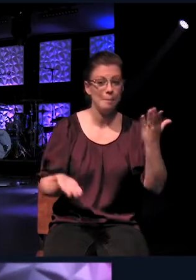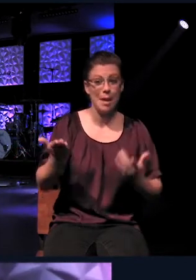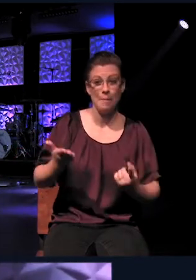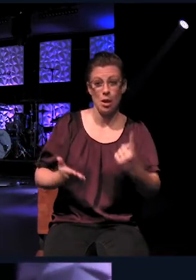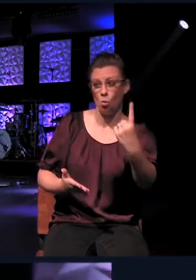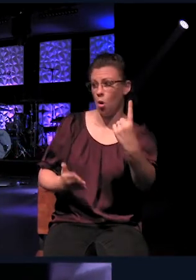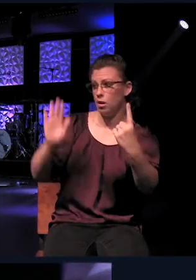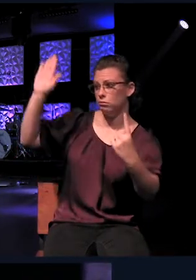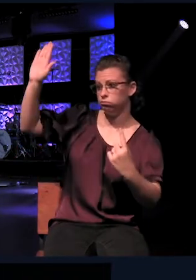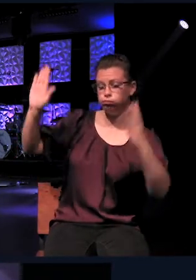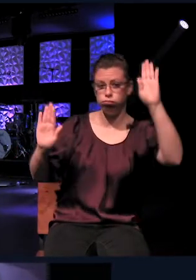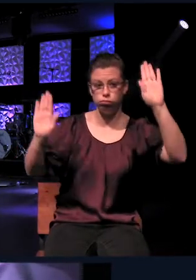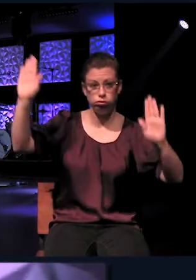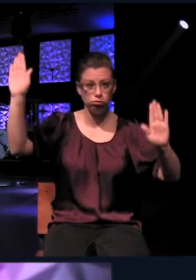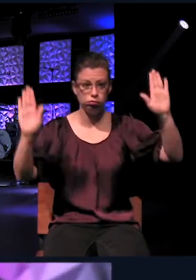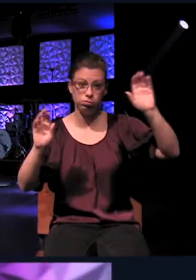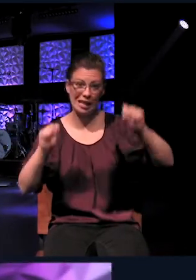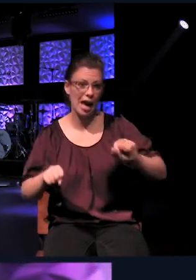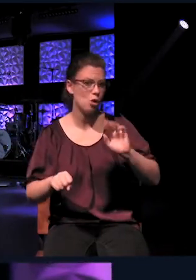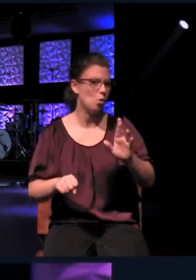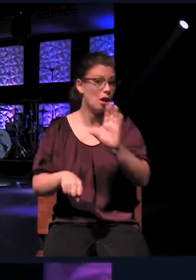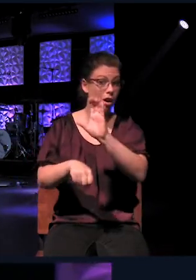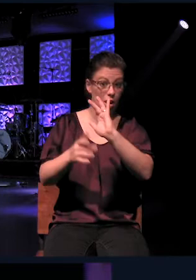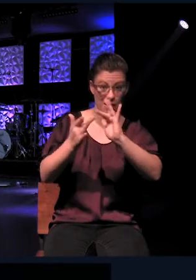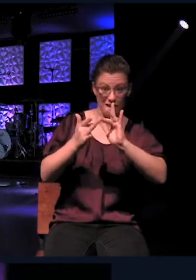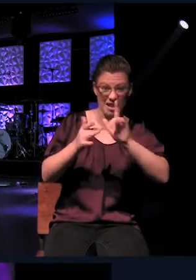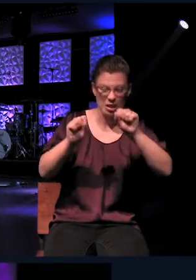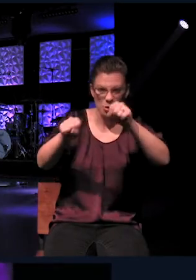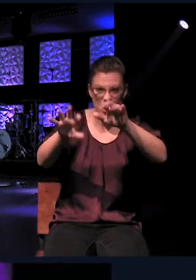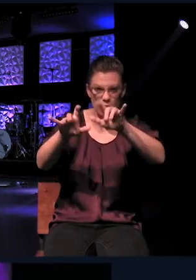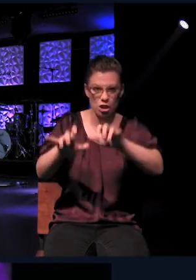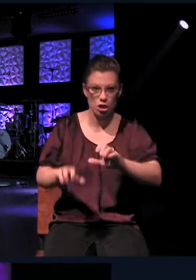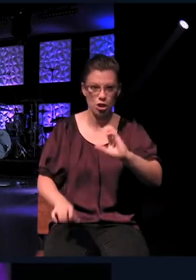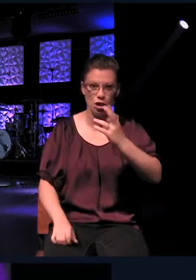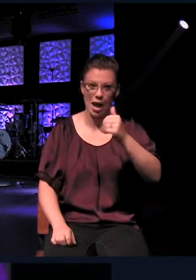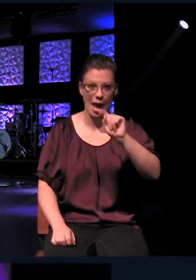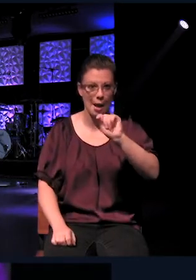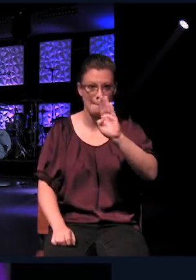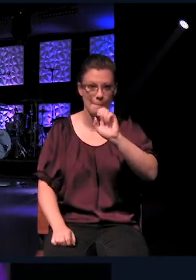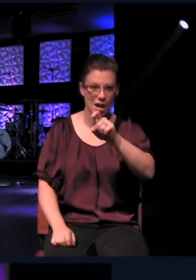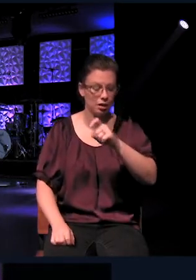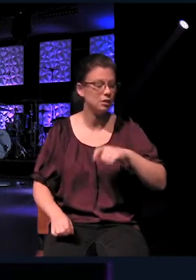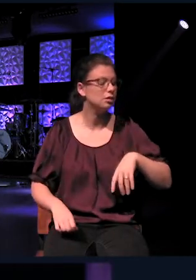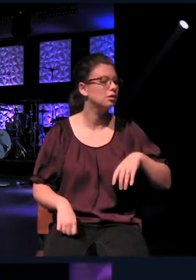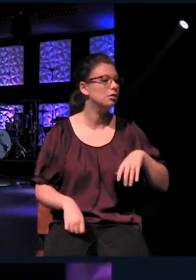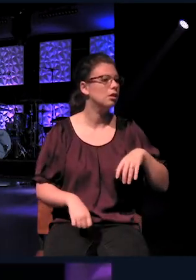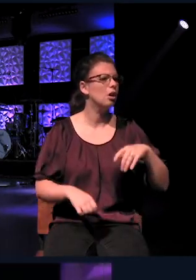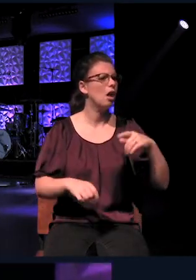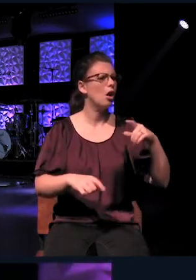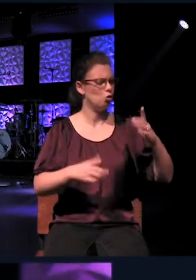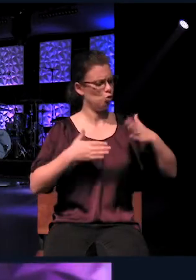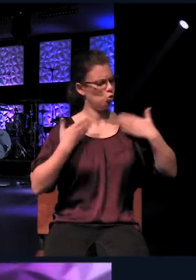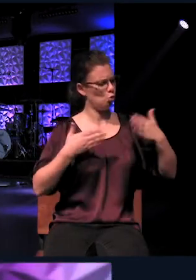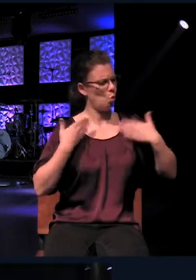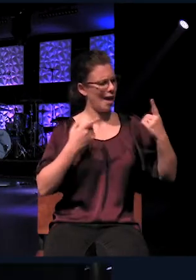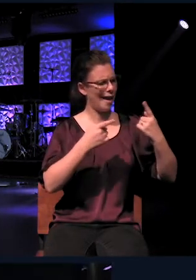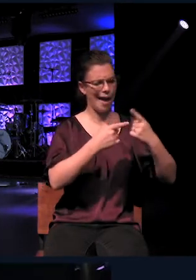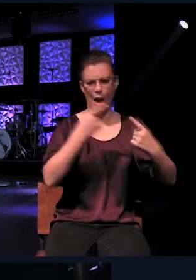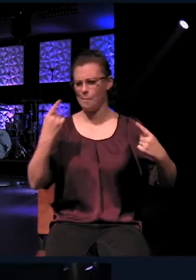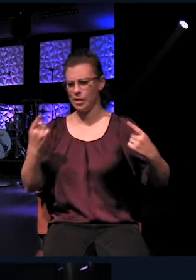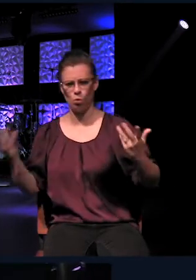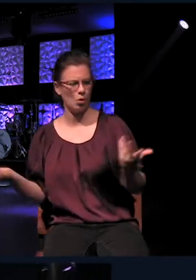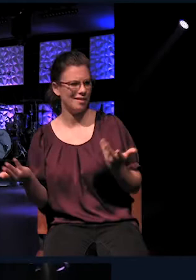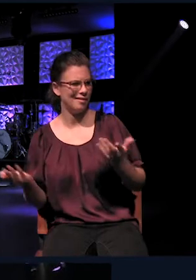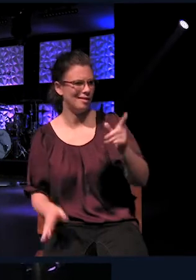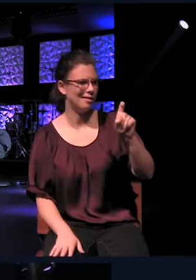first service, they all did it at once. I couldn't understand anything they were saying. What is the opposite of joy? Anyone want to yell out some things?